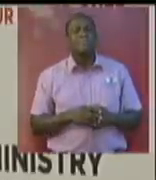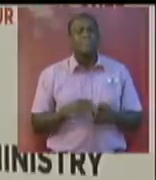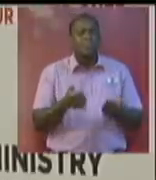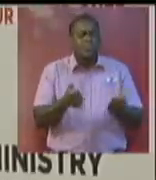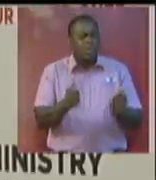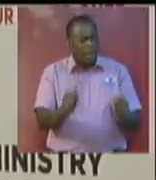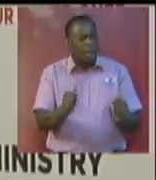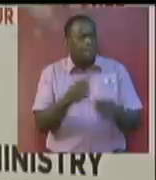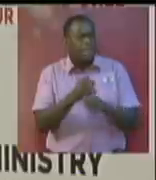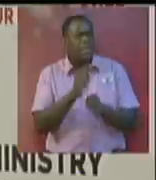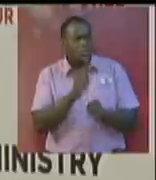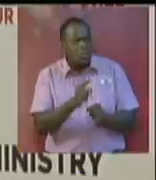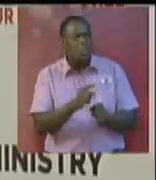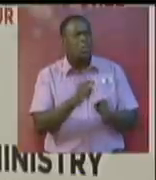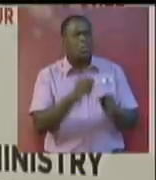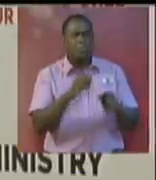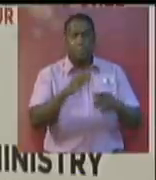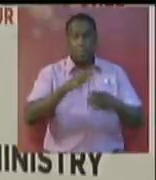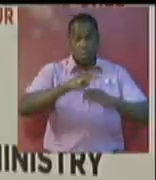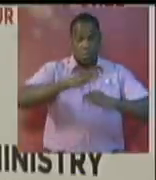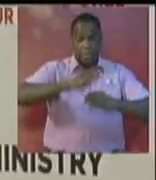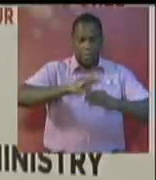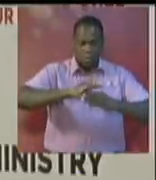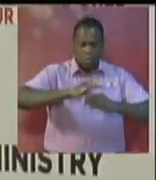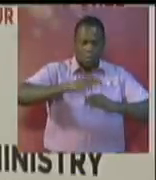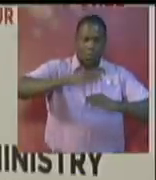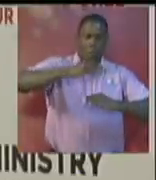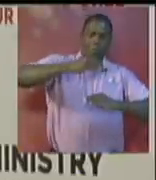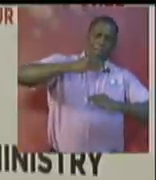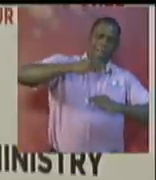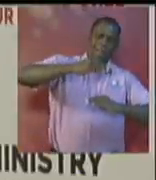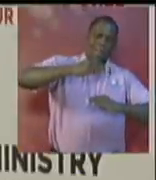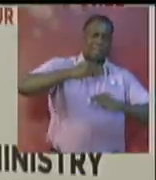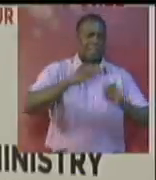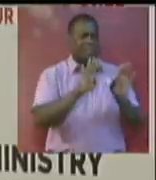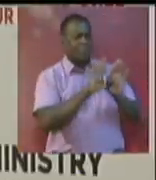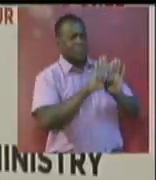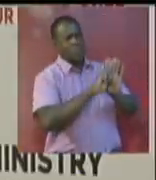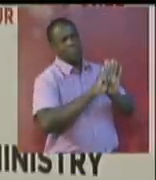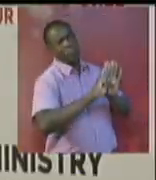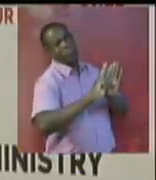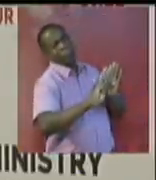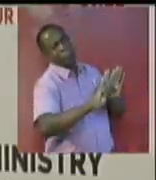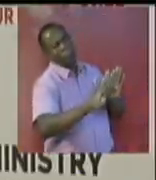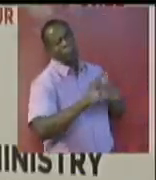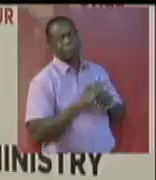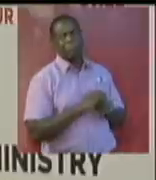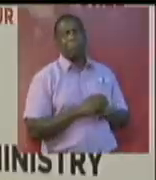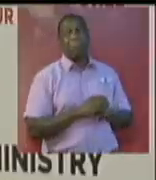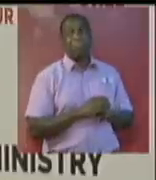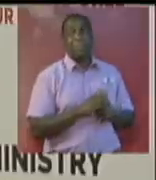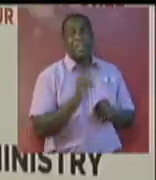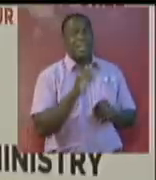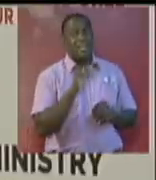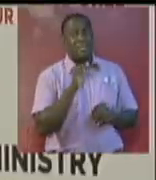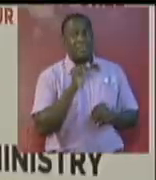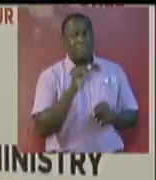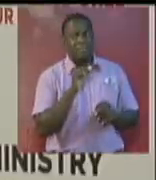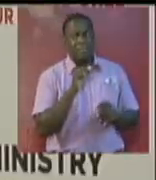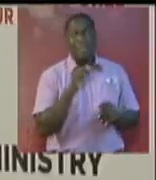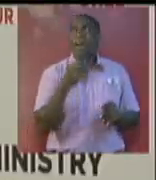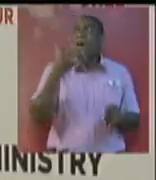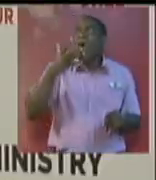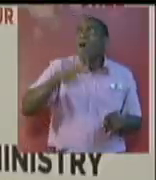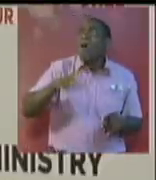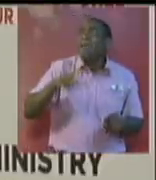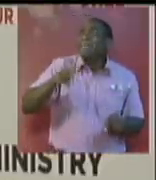well ventilated. If that is not possible in every case, maintain a 6 feet distance. One of the things